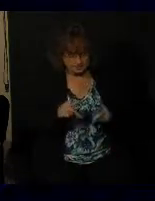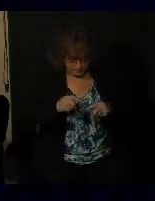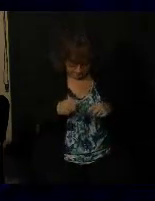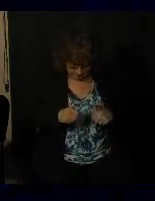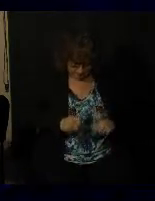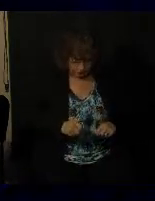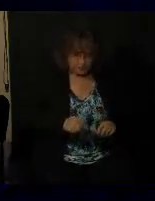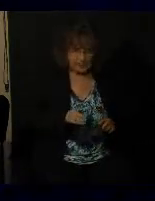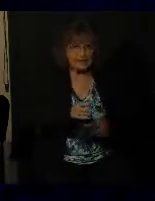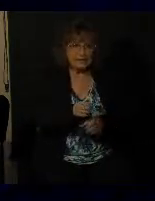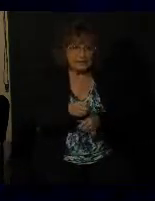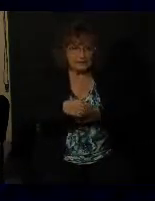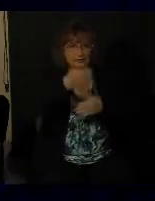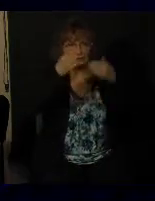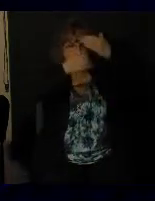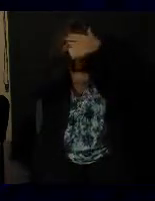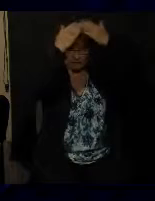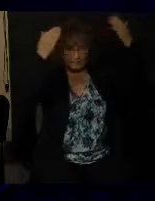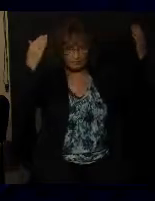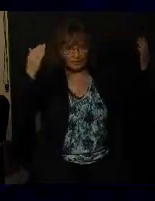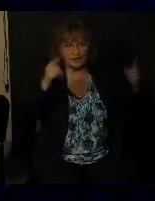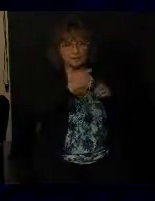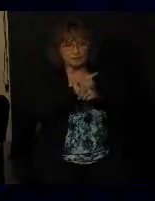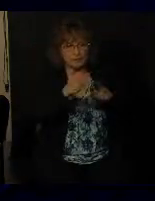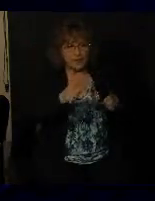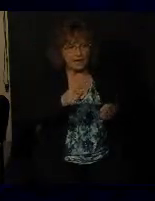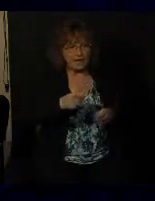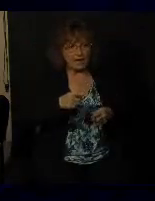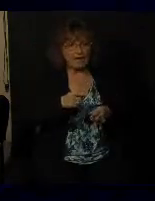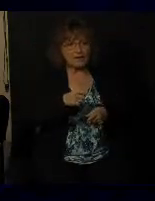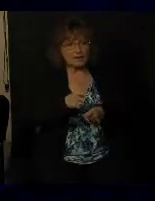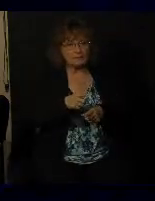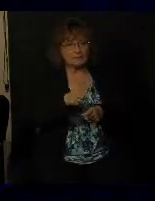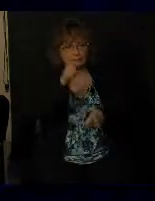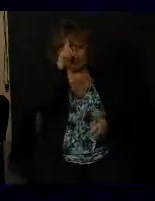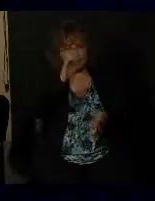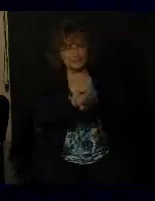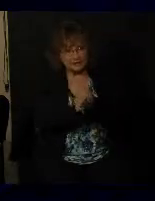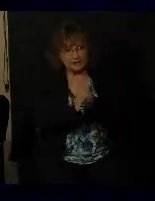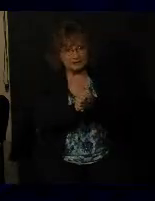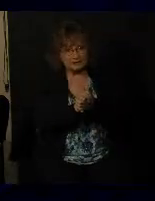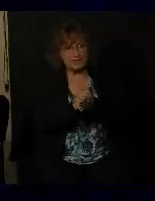my heart, oh, what a treasure we will find.